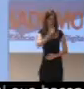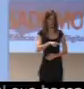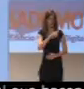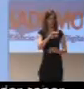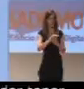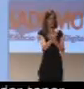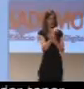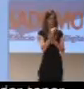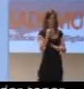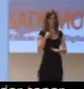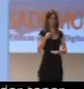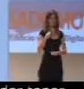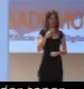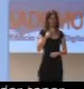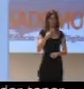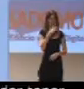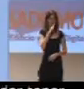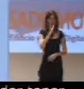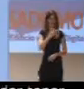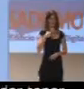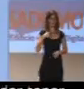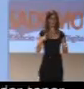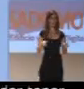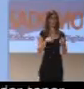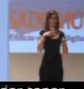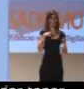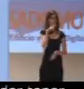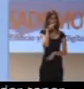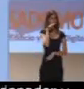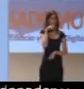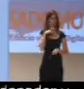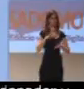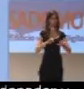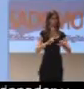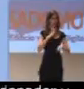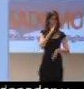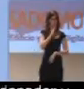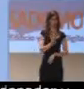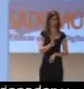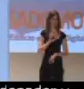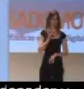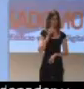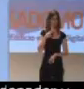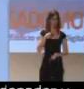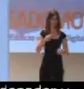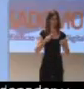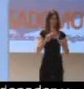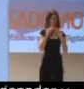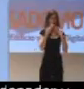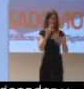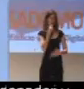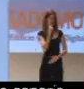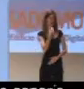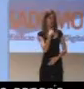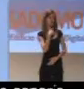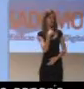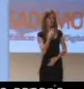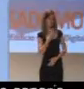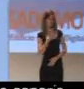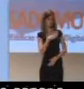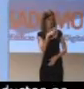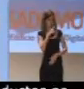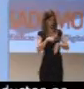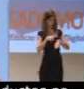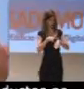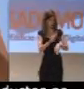have this product in order to be able to dictate to the PC, because that would help me save